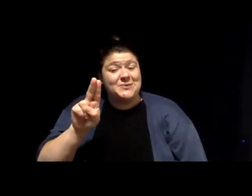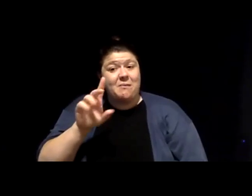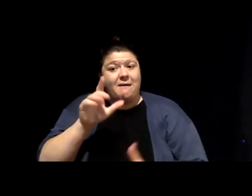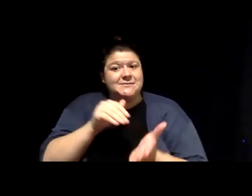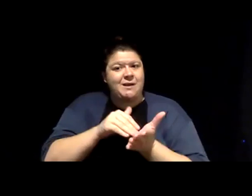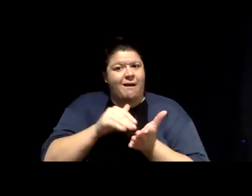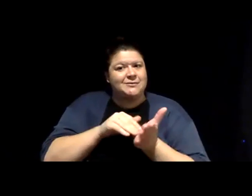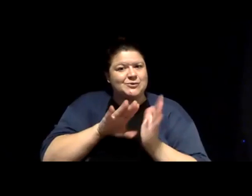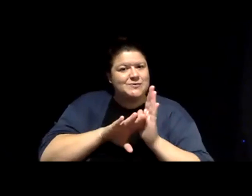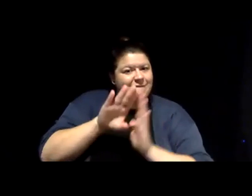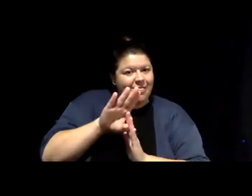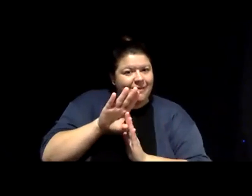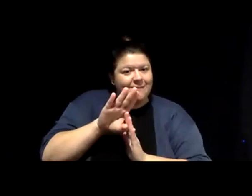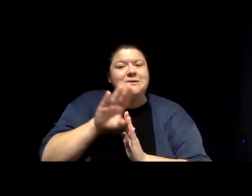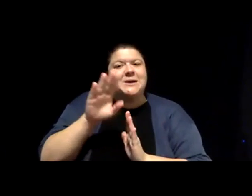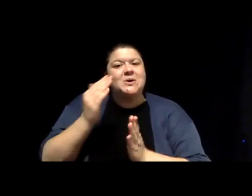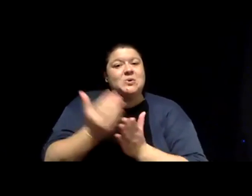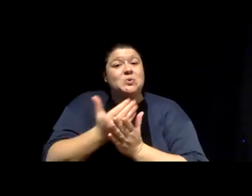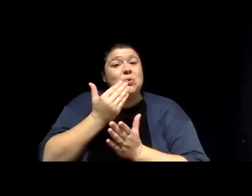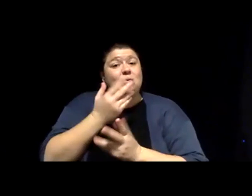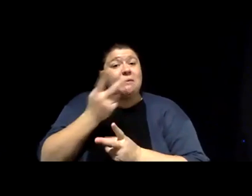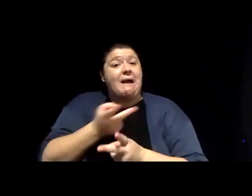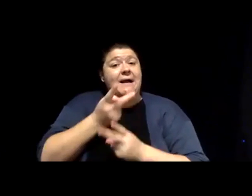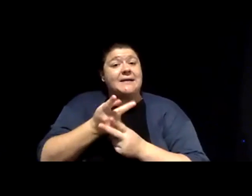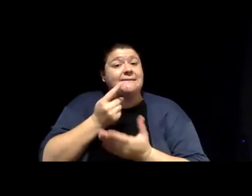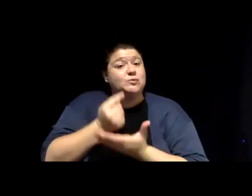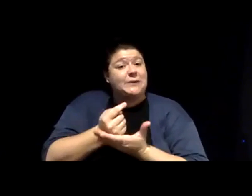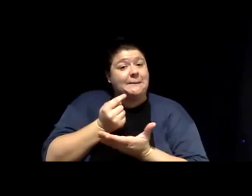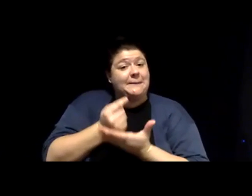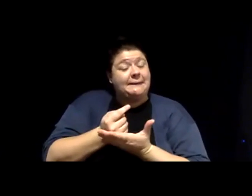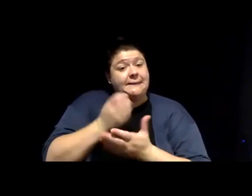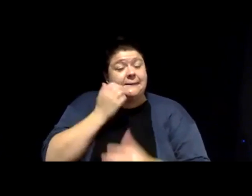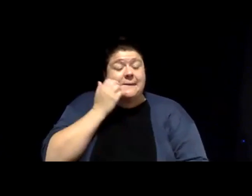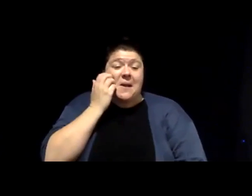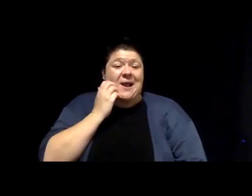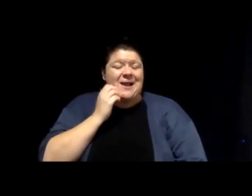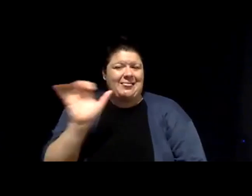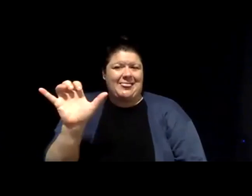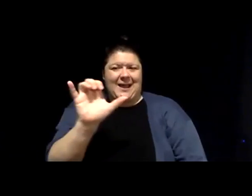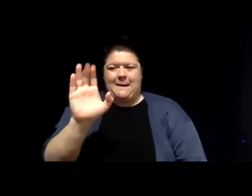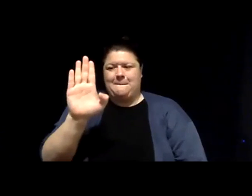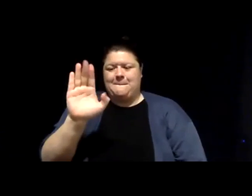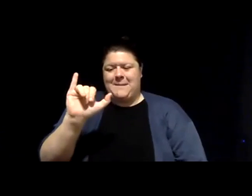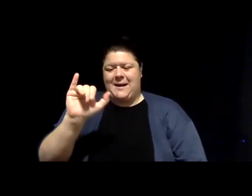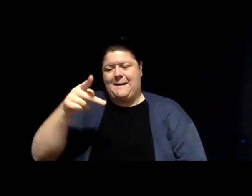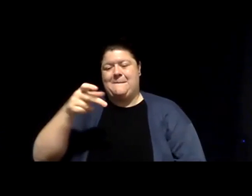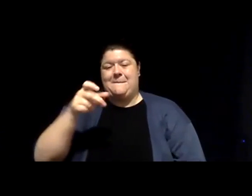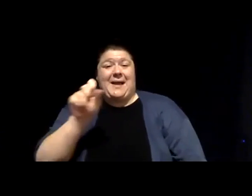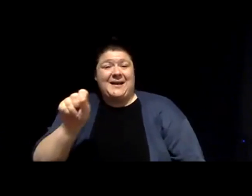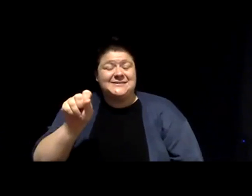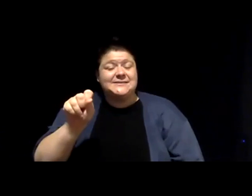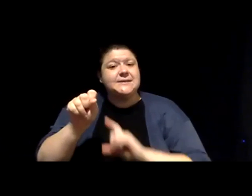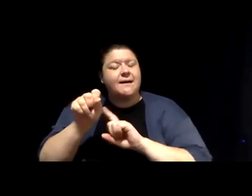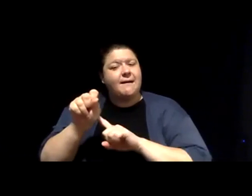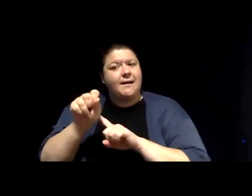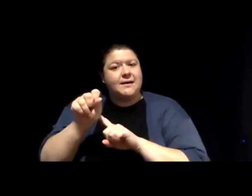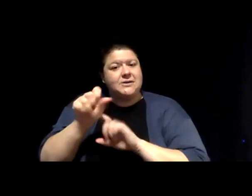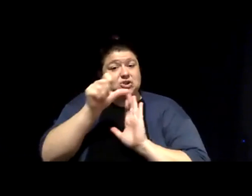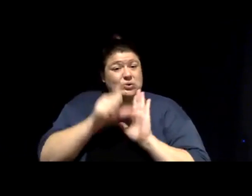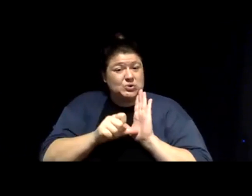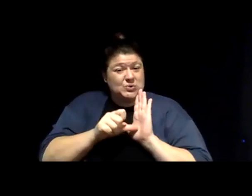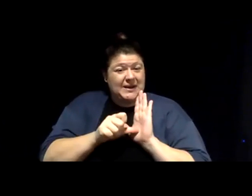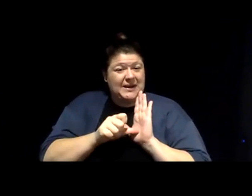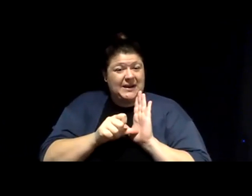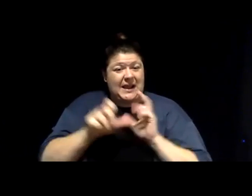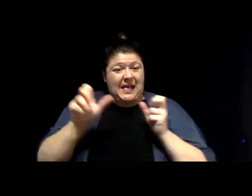recently a type of treatment that is a little bit like a bypass surgery that allows that